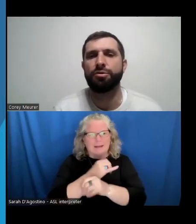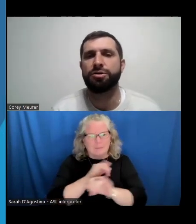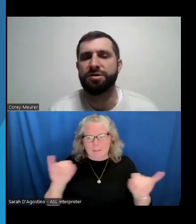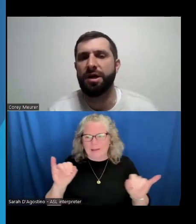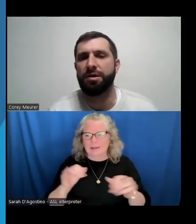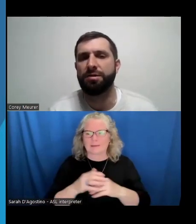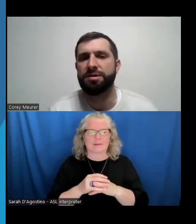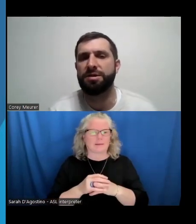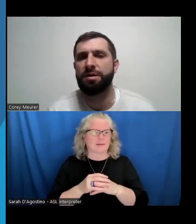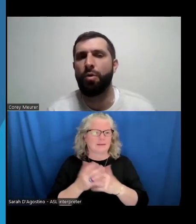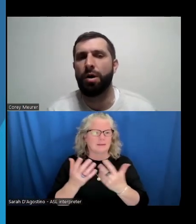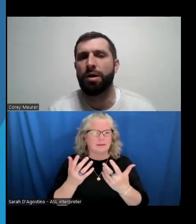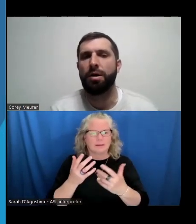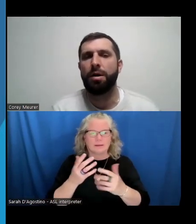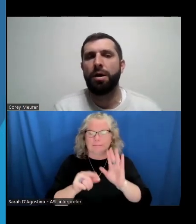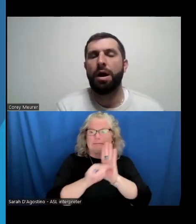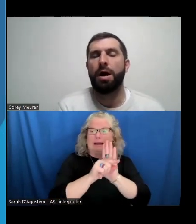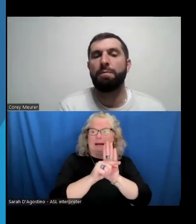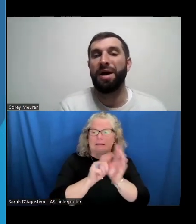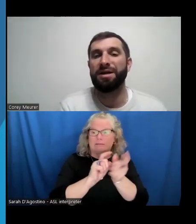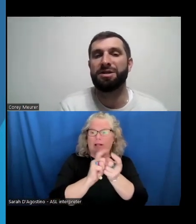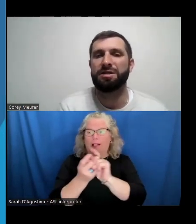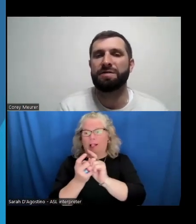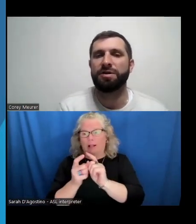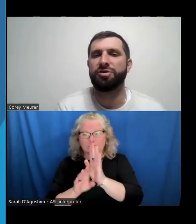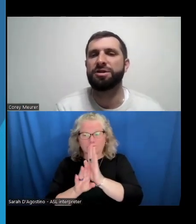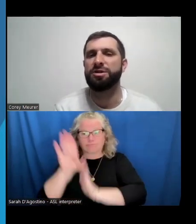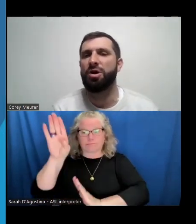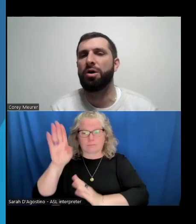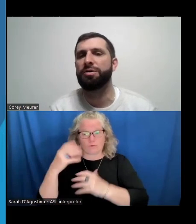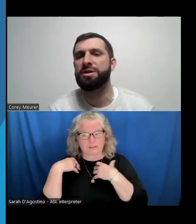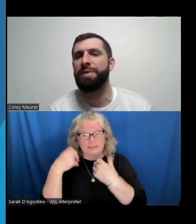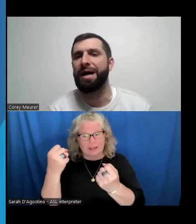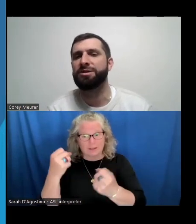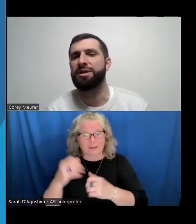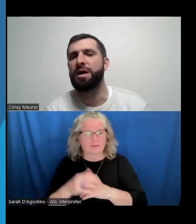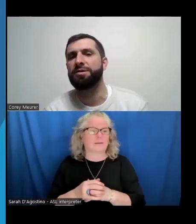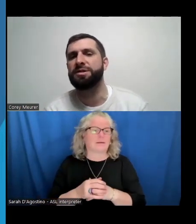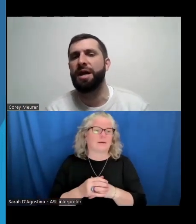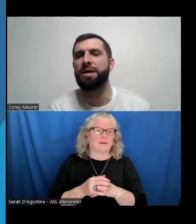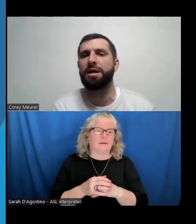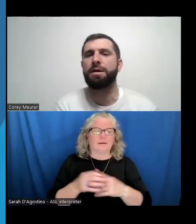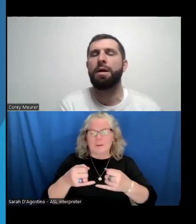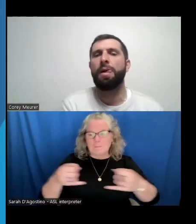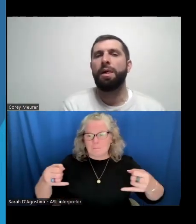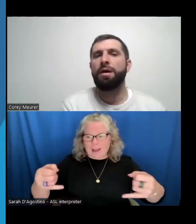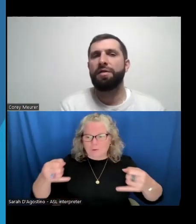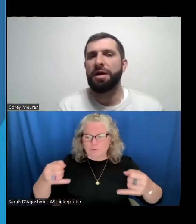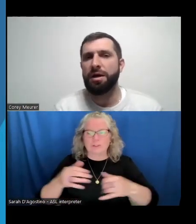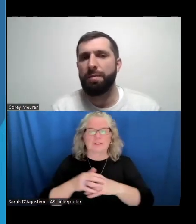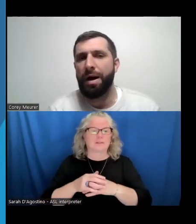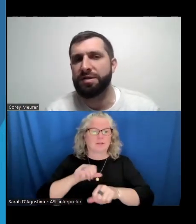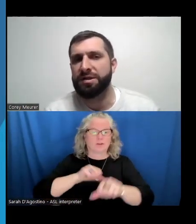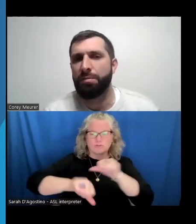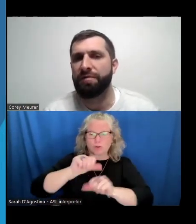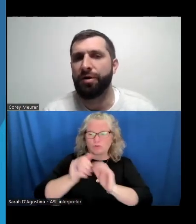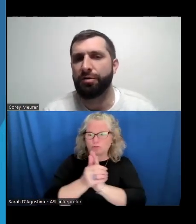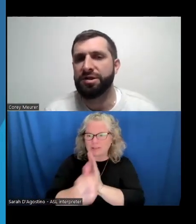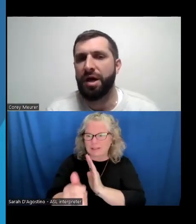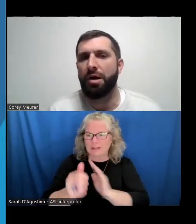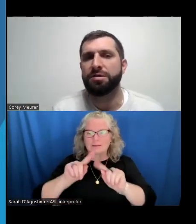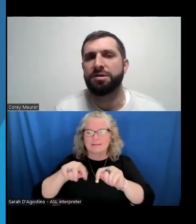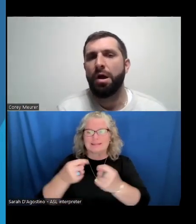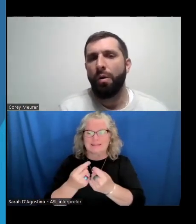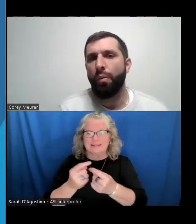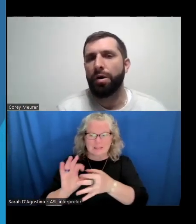boundaries, social skills, teamwork, patience, frustration, tolerance, compassion, and understanding. Thinking about some of